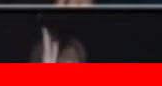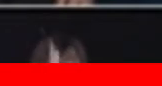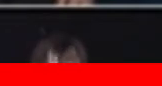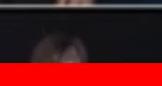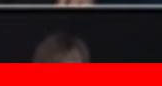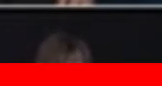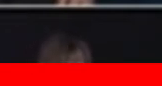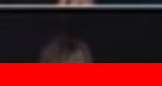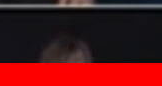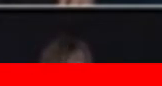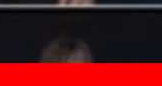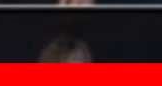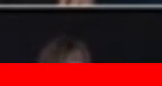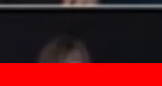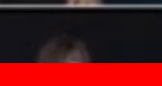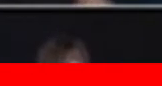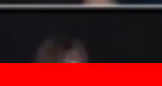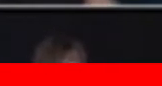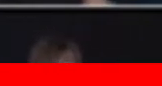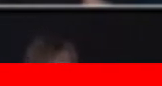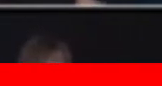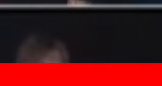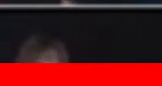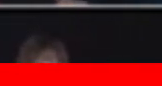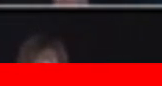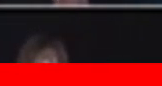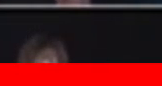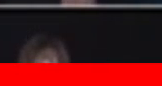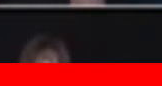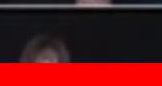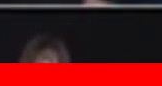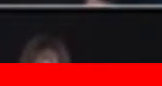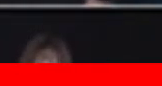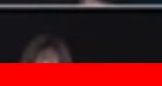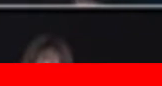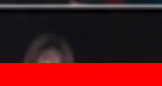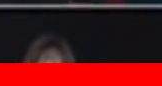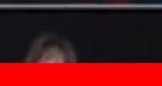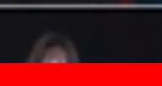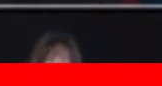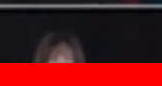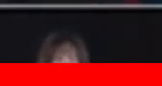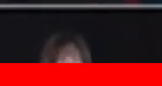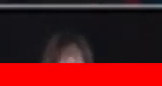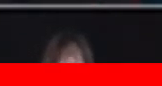pass it to Dr. Williams.